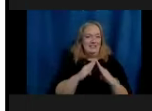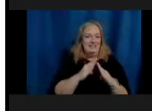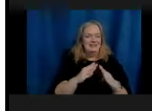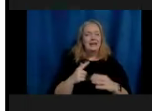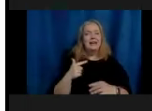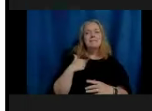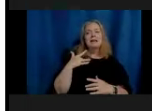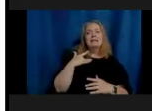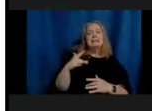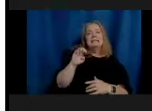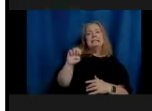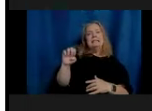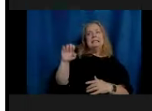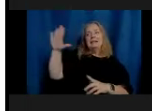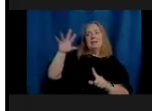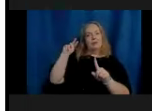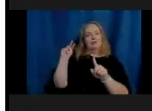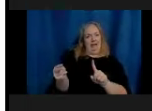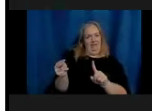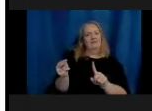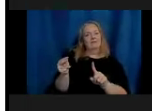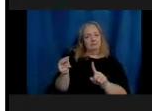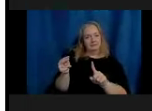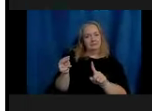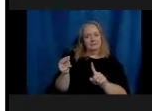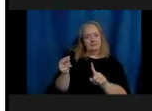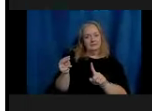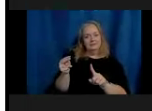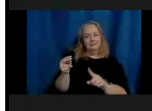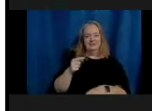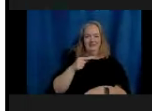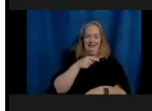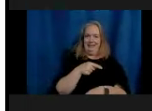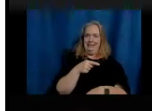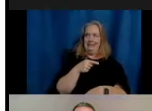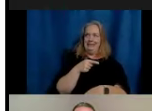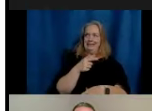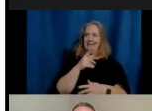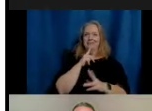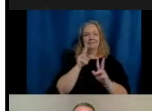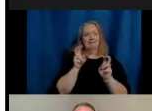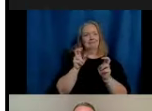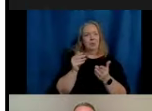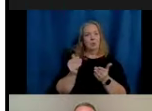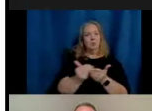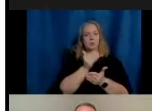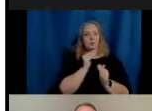Coast perspective where in relation, this feels like a relatively new, well, I mean, it is relatively new city